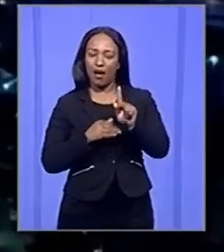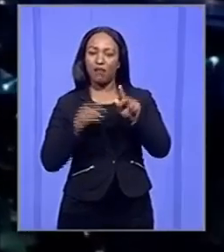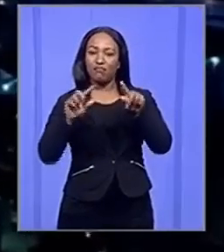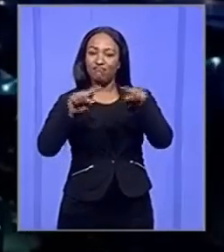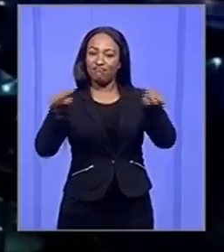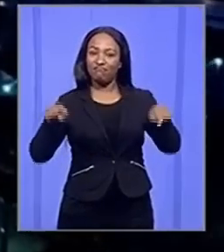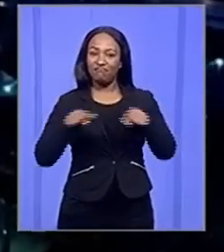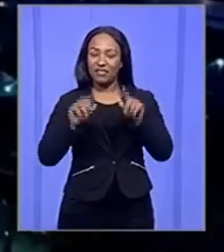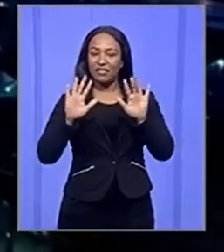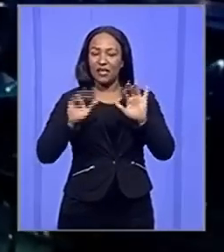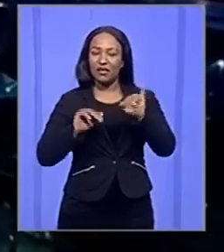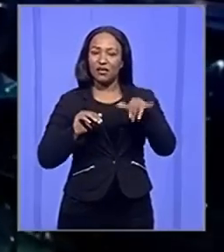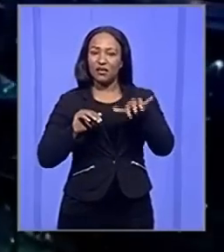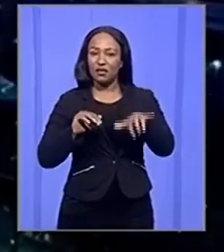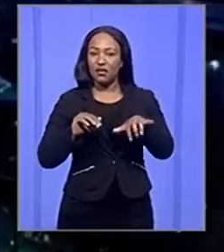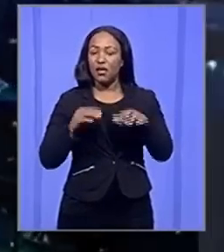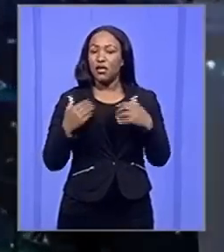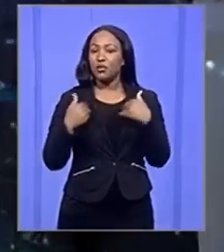ka dihlogo tša ditaba.